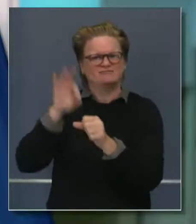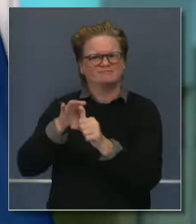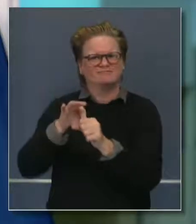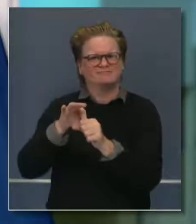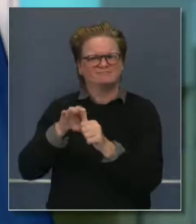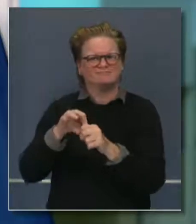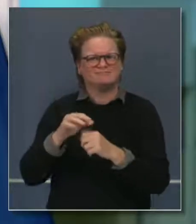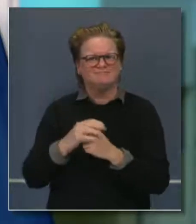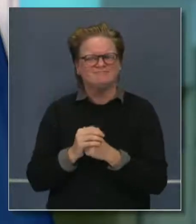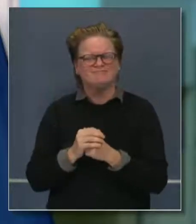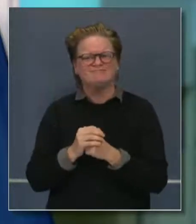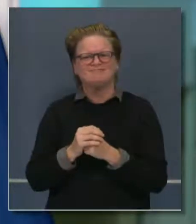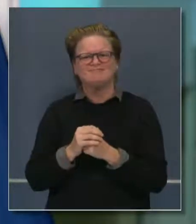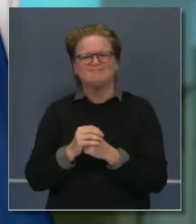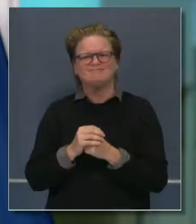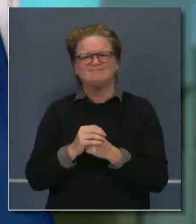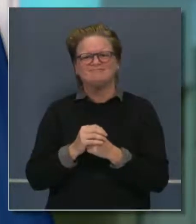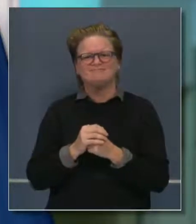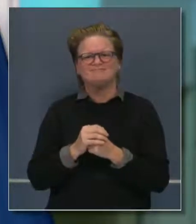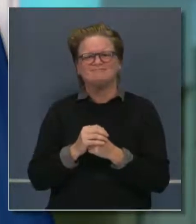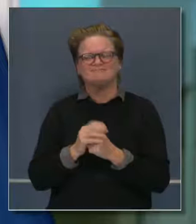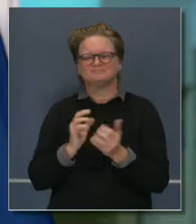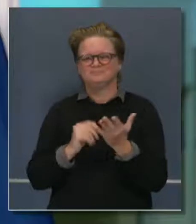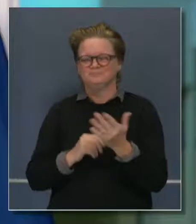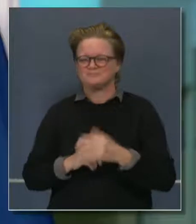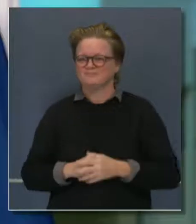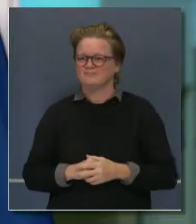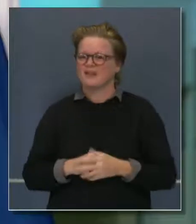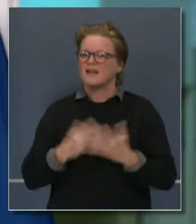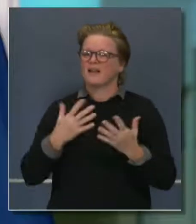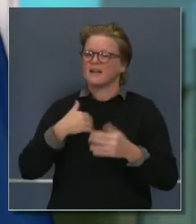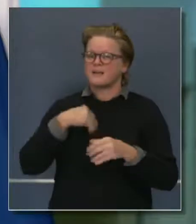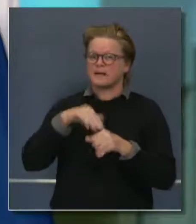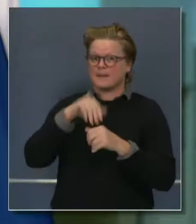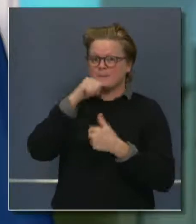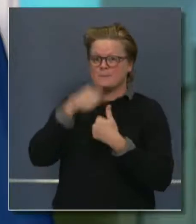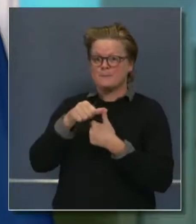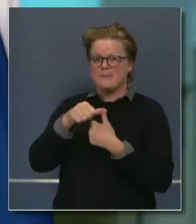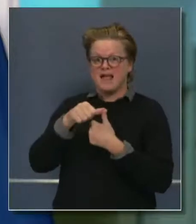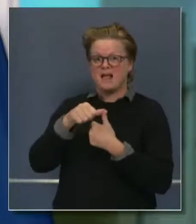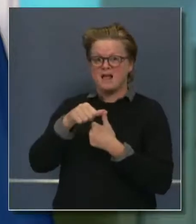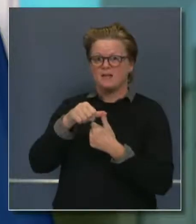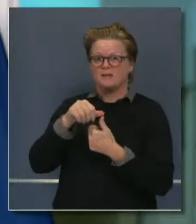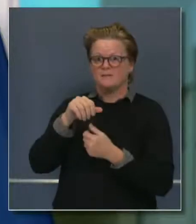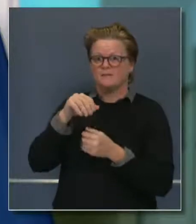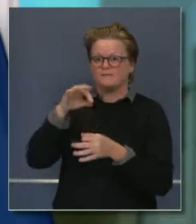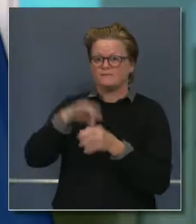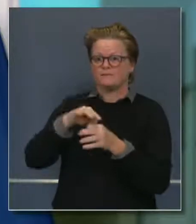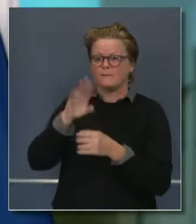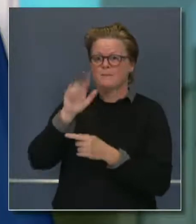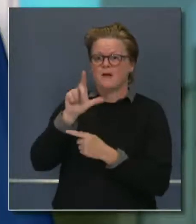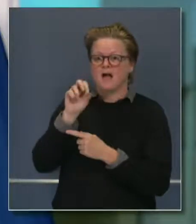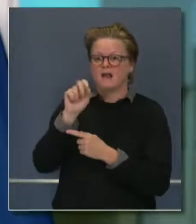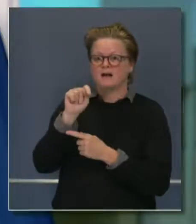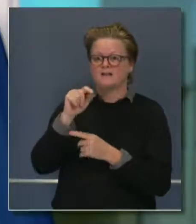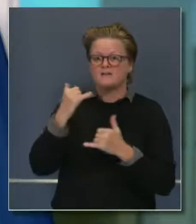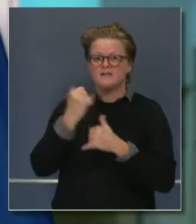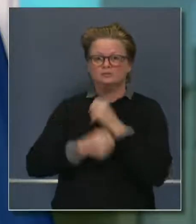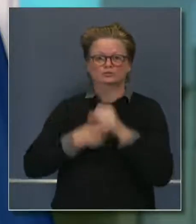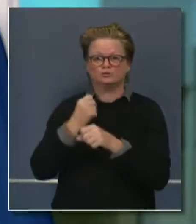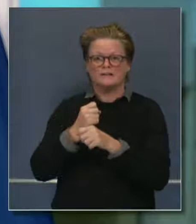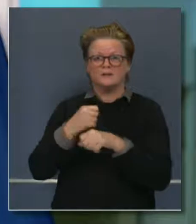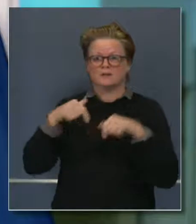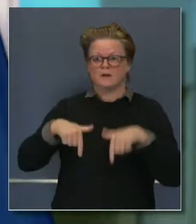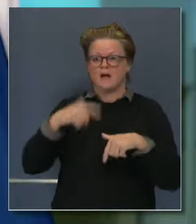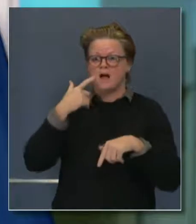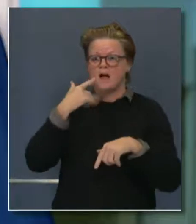would you sign that? Well, I'm not passive. As you know, I leaned in on the vote by mail. I've long been an advocate for more opportunity,